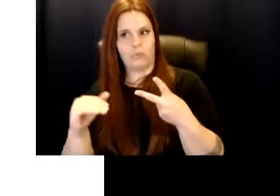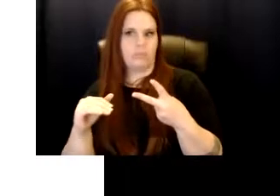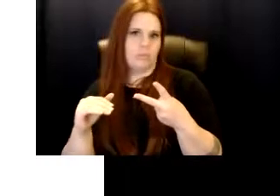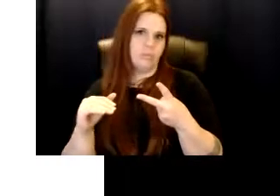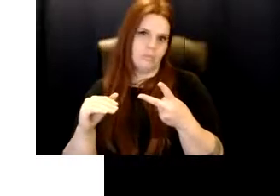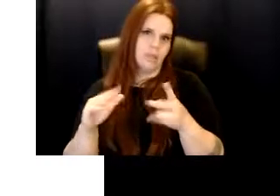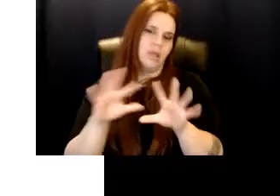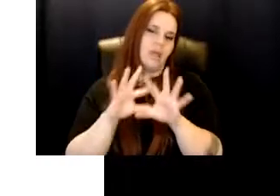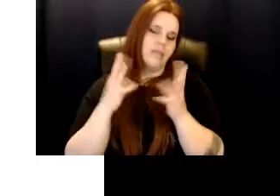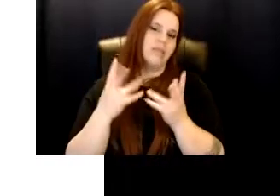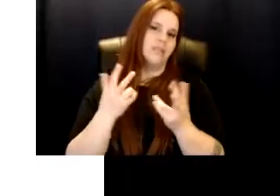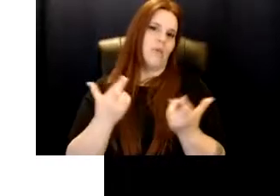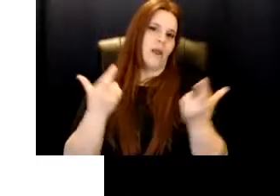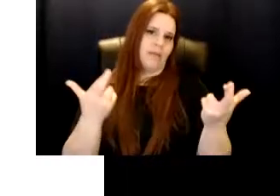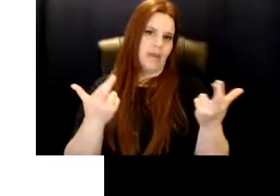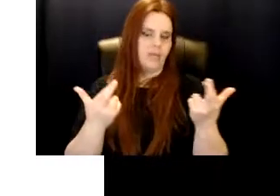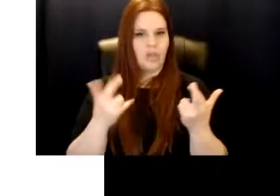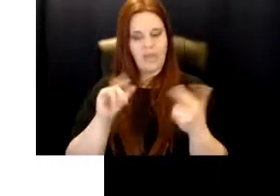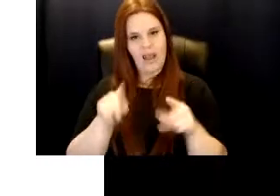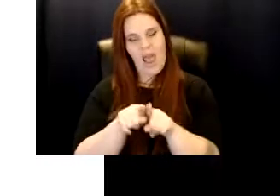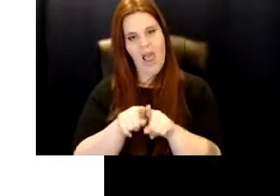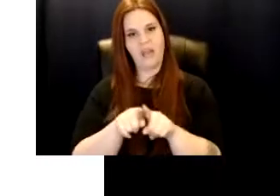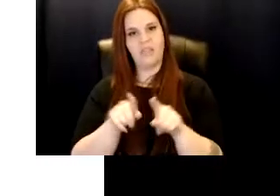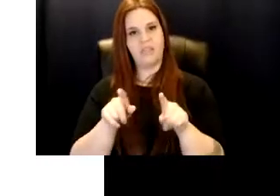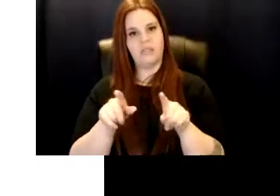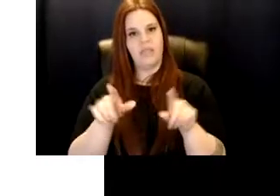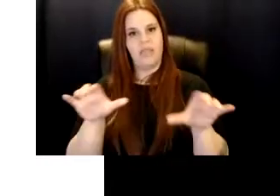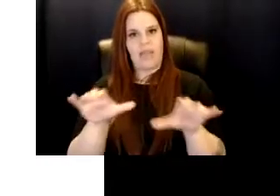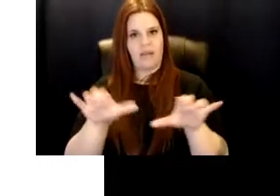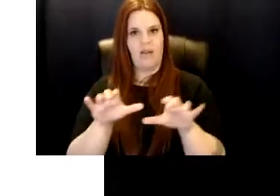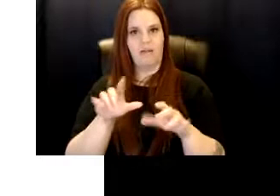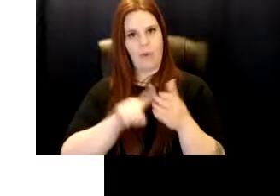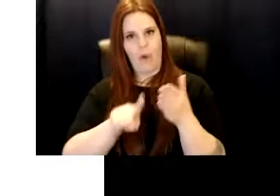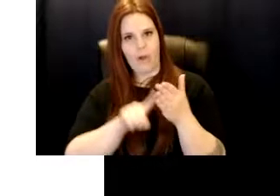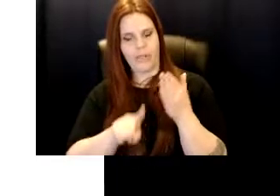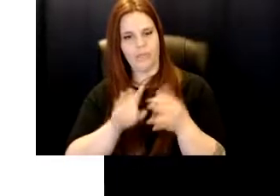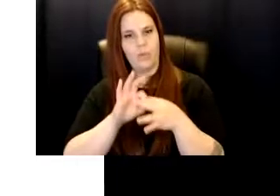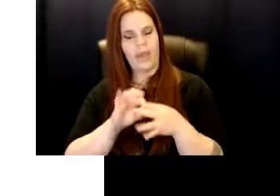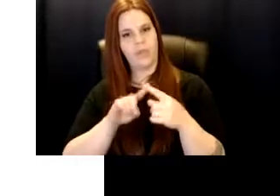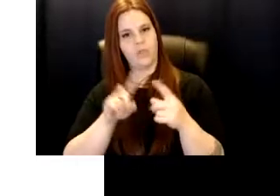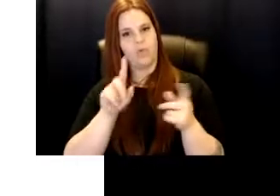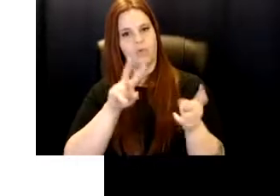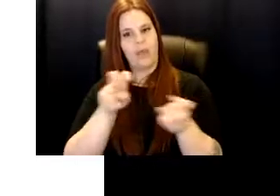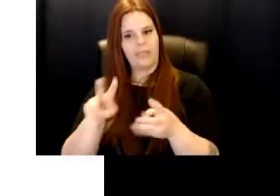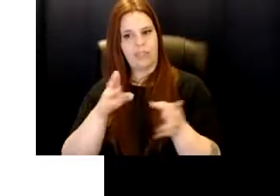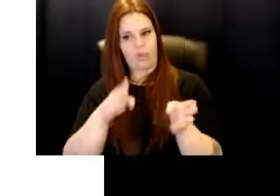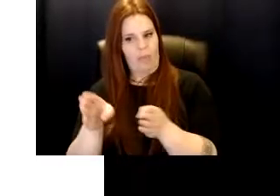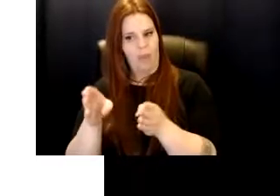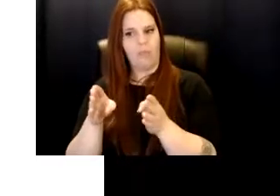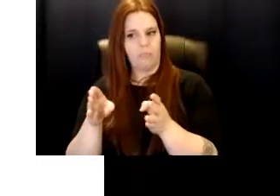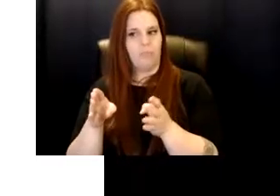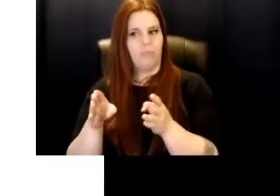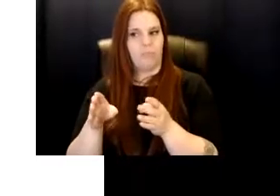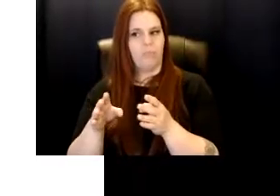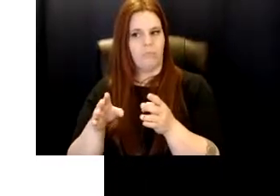overarching recommendation is that as they conduct the audits associated with the transition plans, that